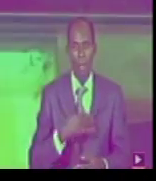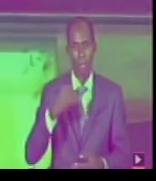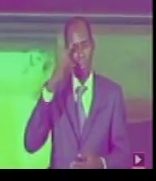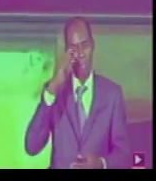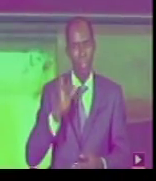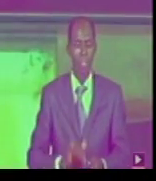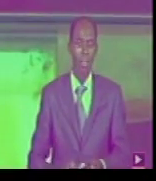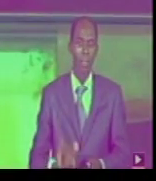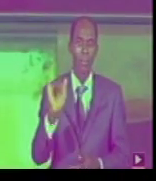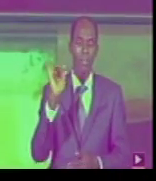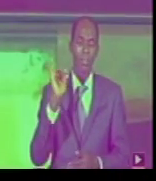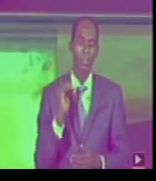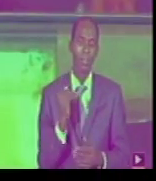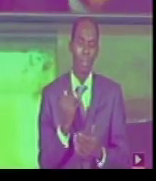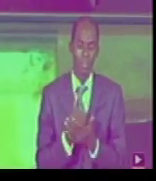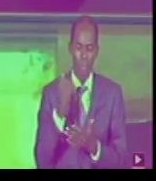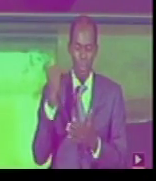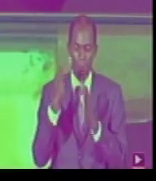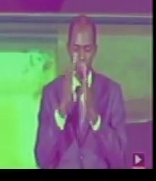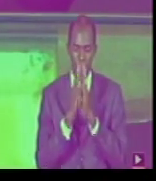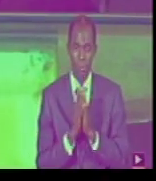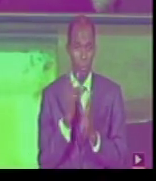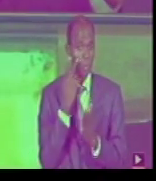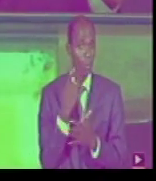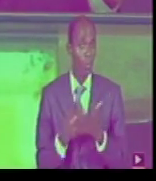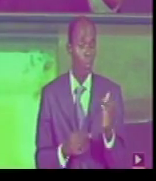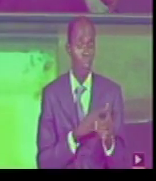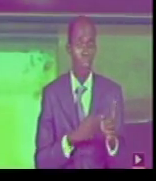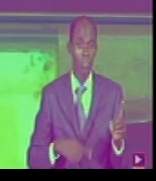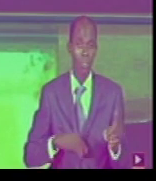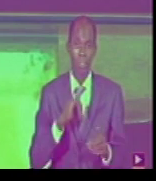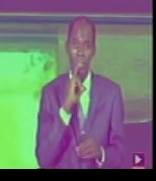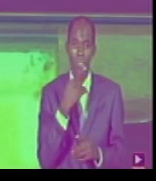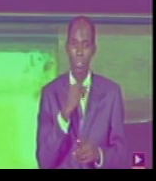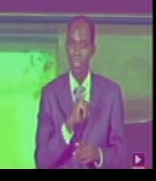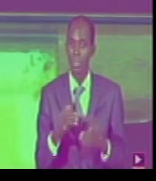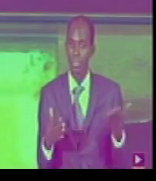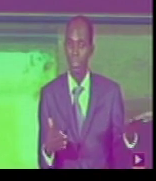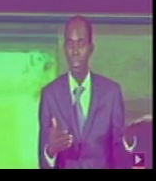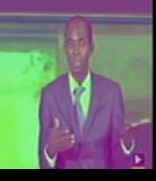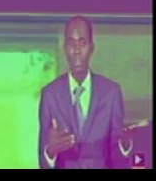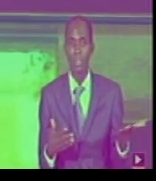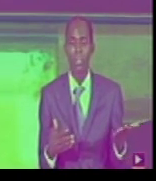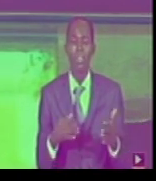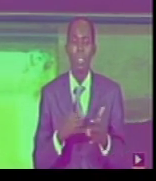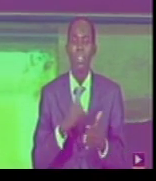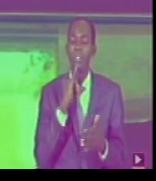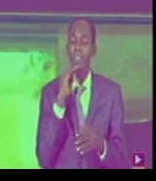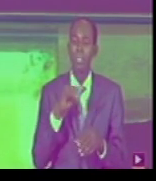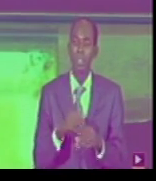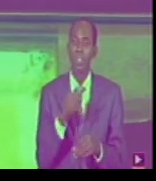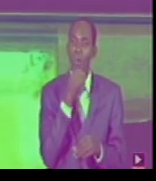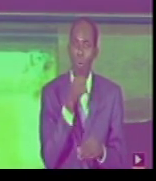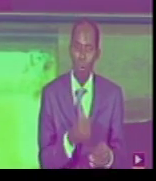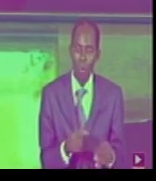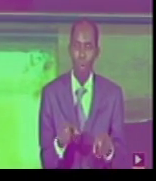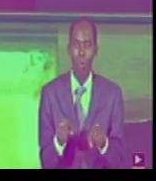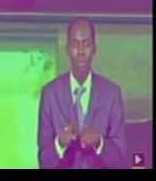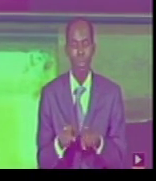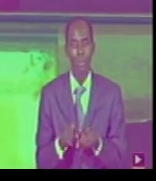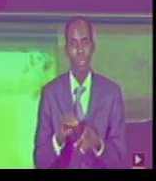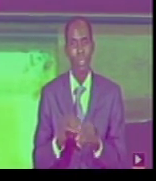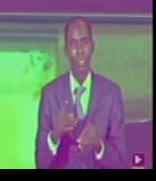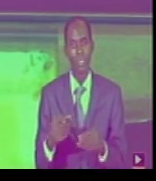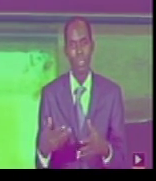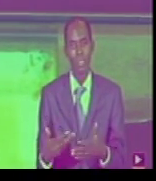You see what the Lord is saying? It's in the old, it's in the new. And so, we